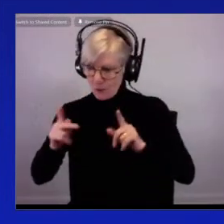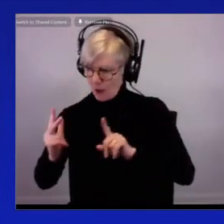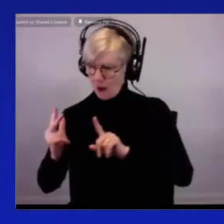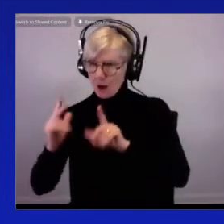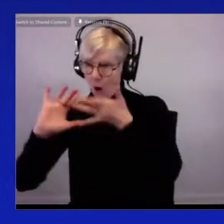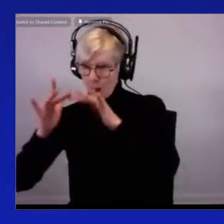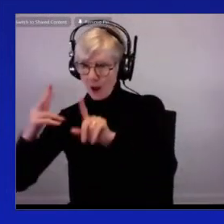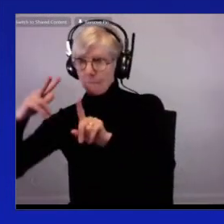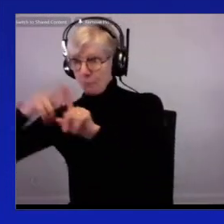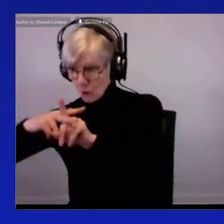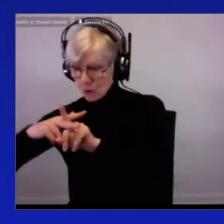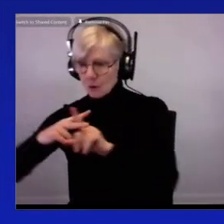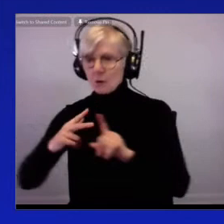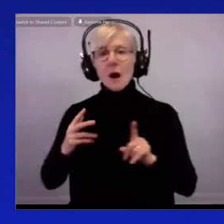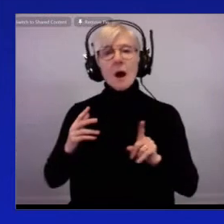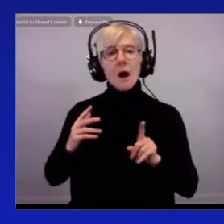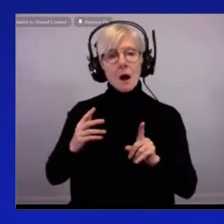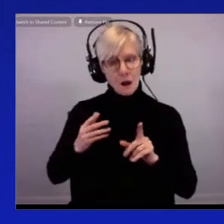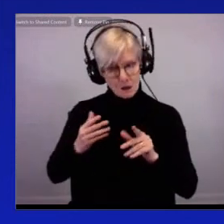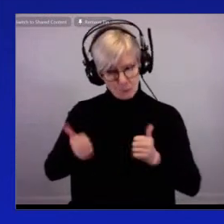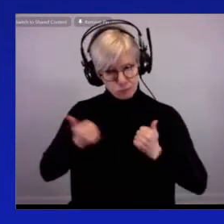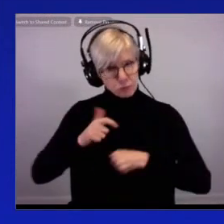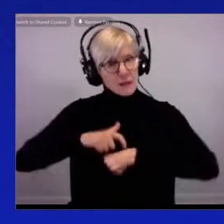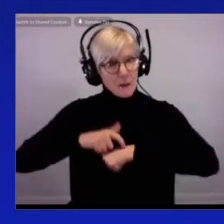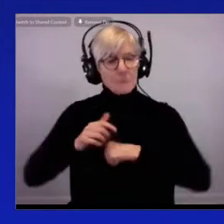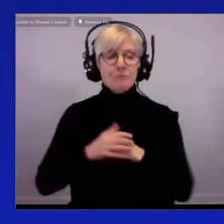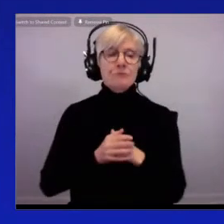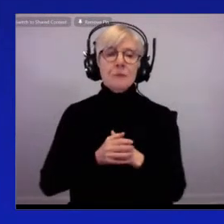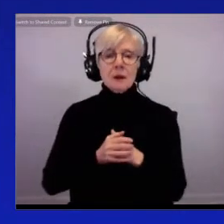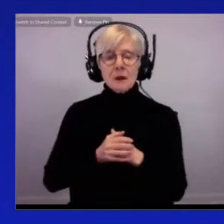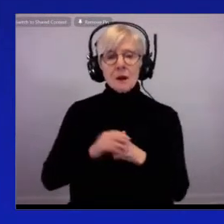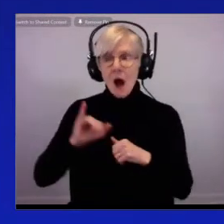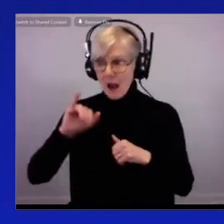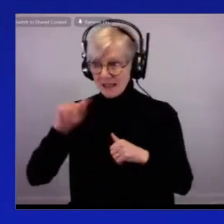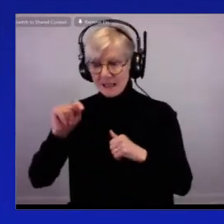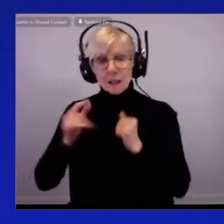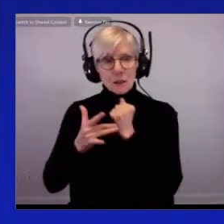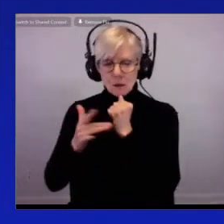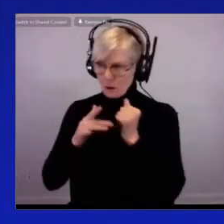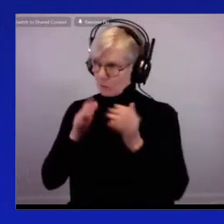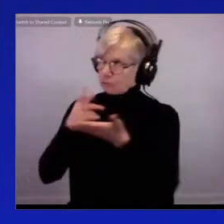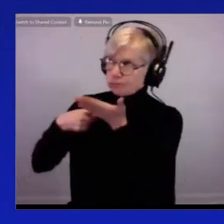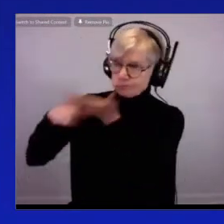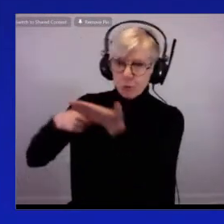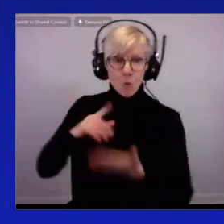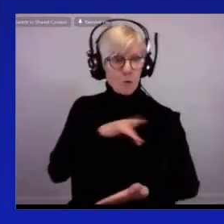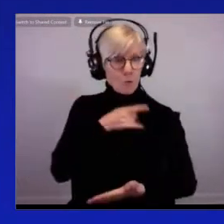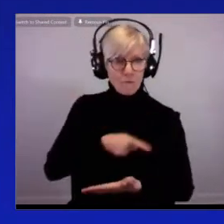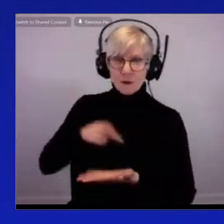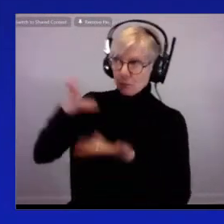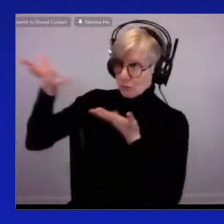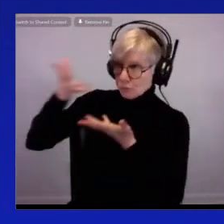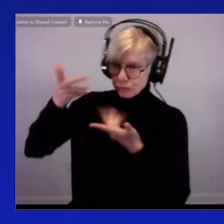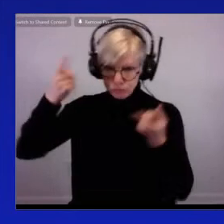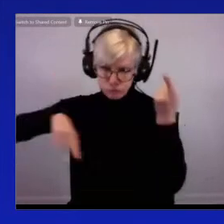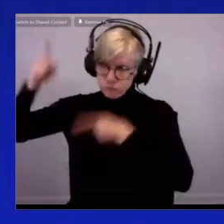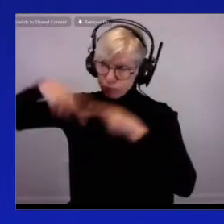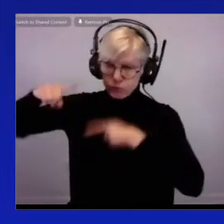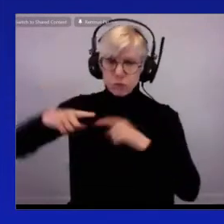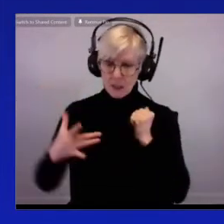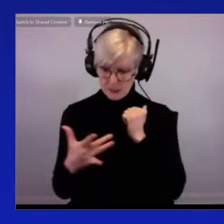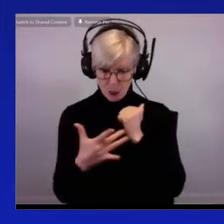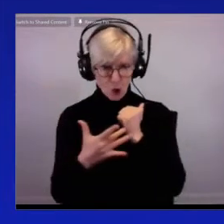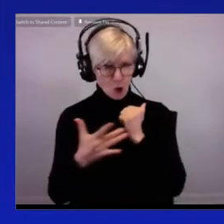their vaccination. The IT professionals in our EOC are working with our provincial counterparts to make sure that the